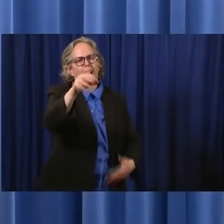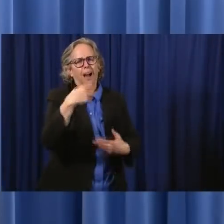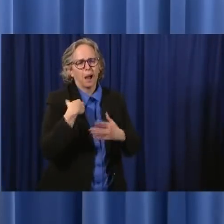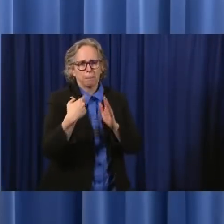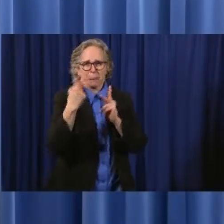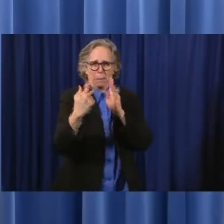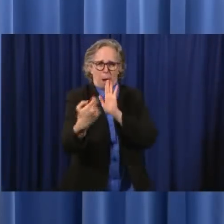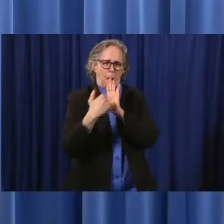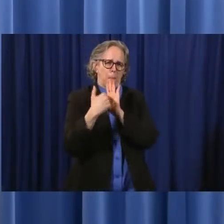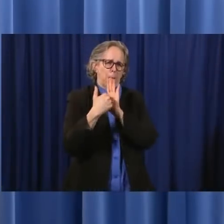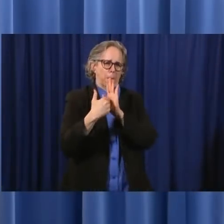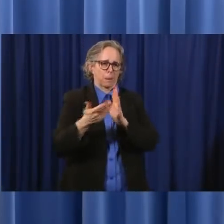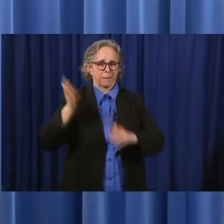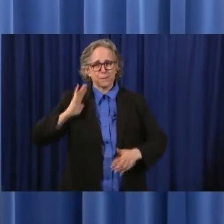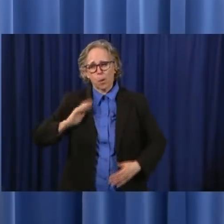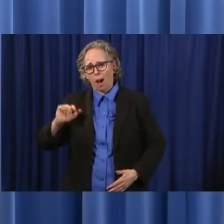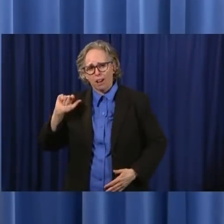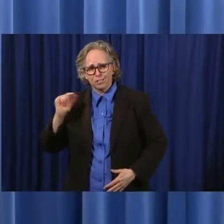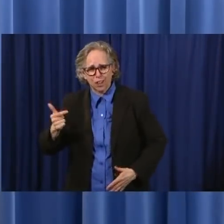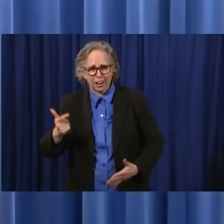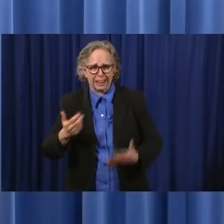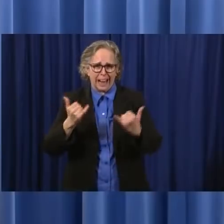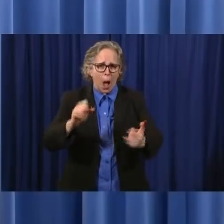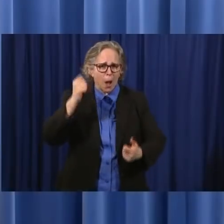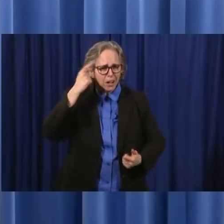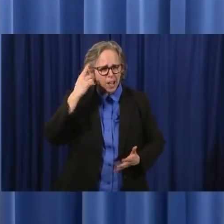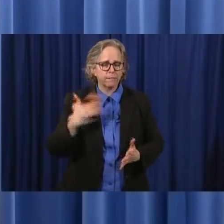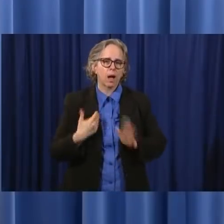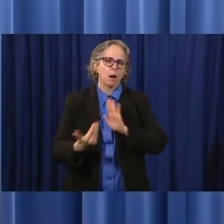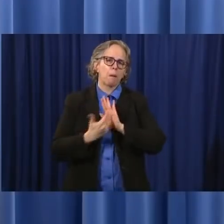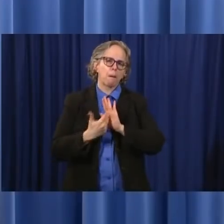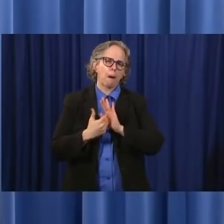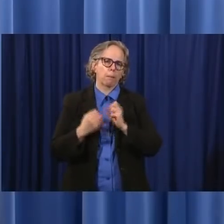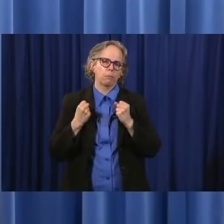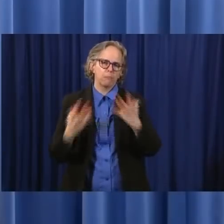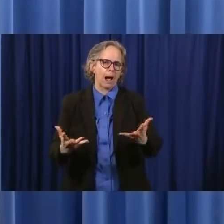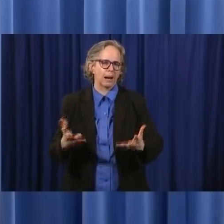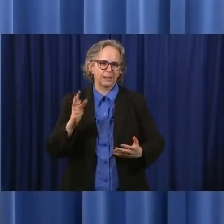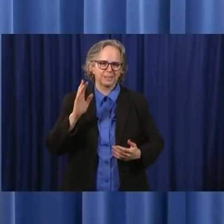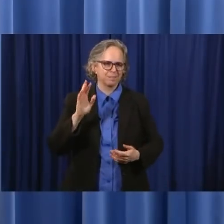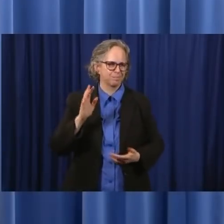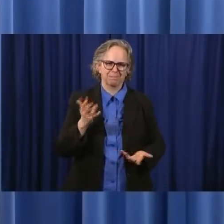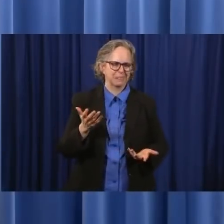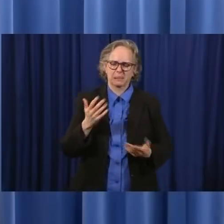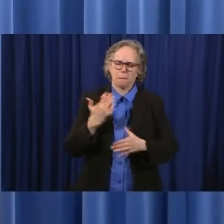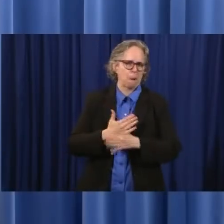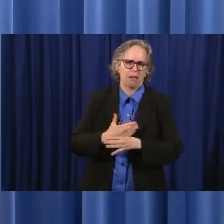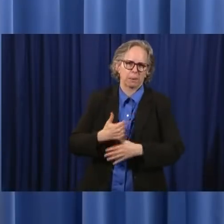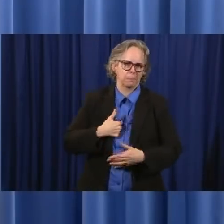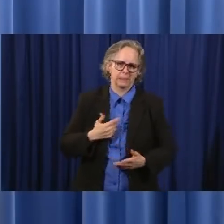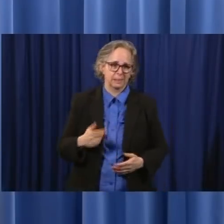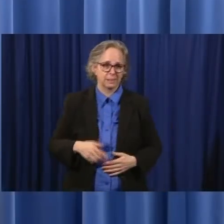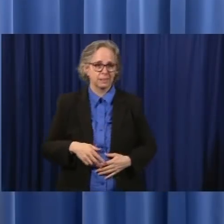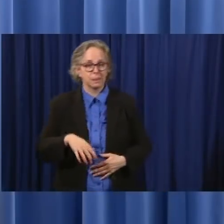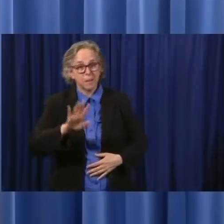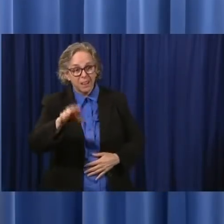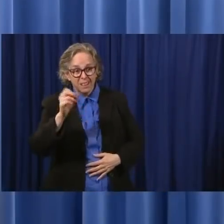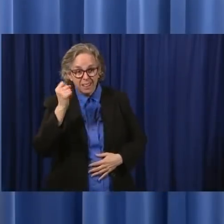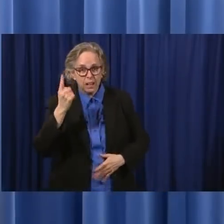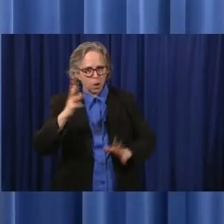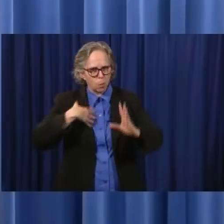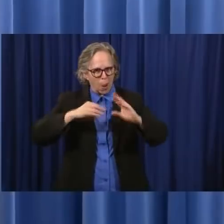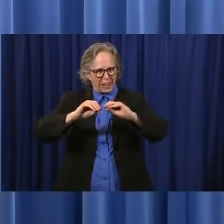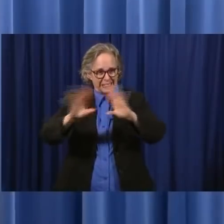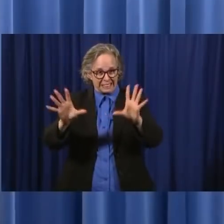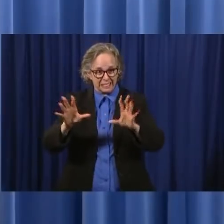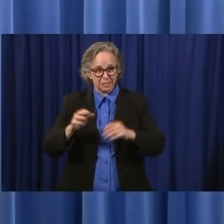doesn't concern me. It's clear that as we have been issuing